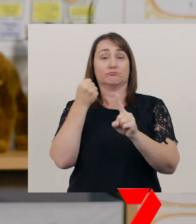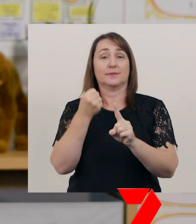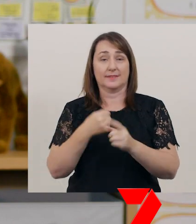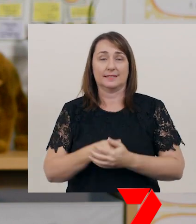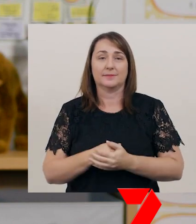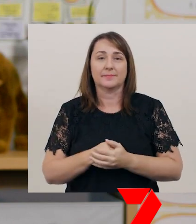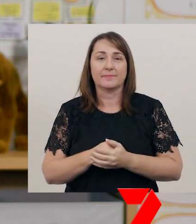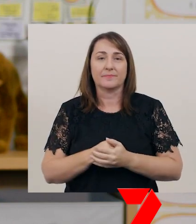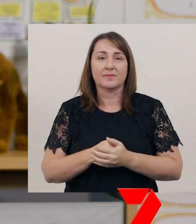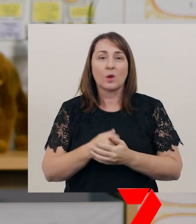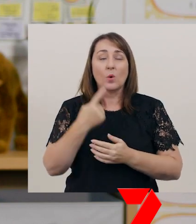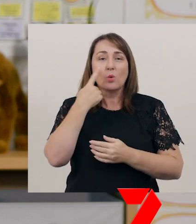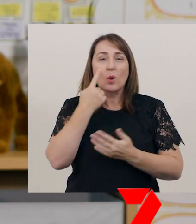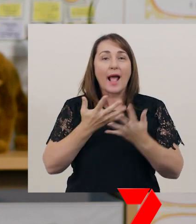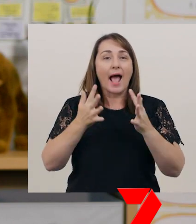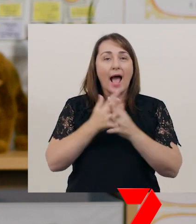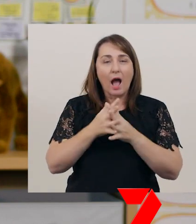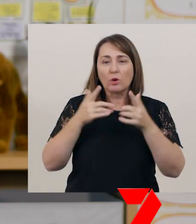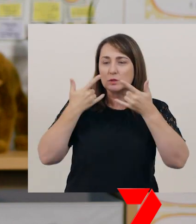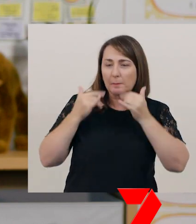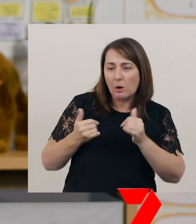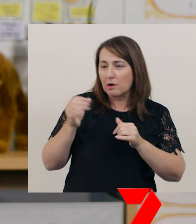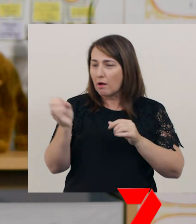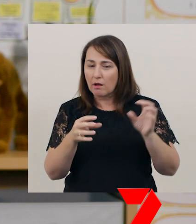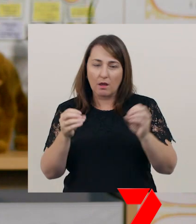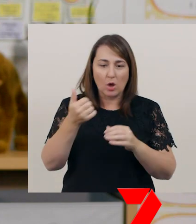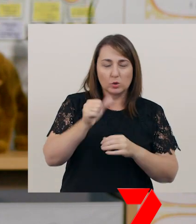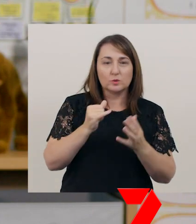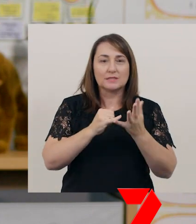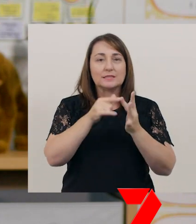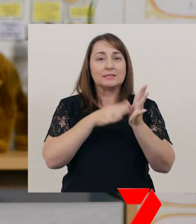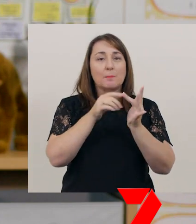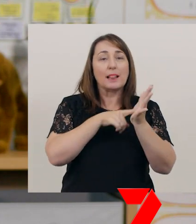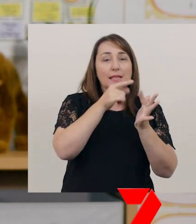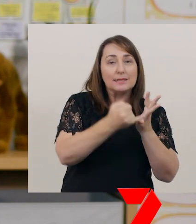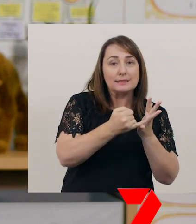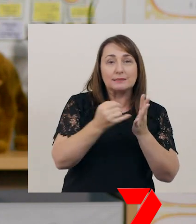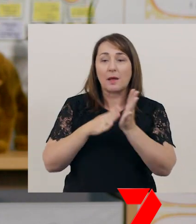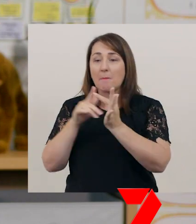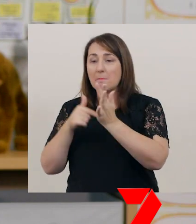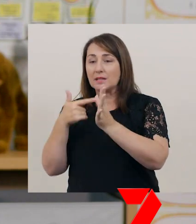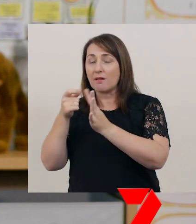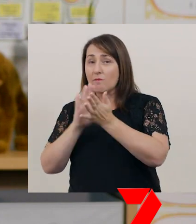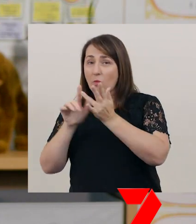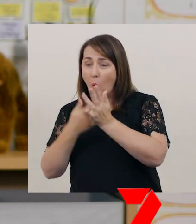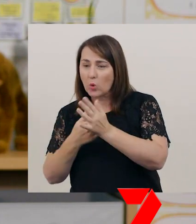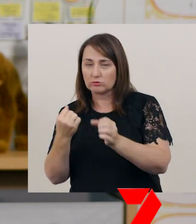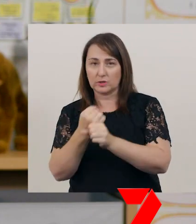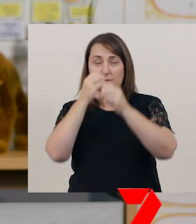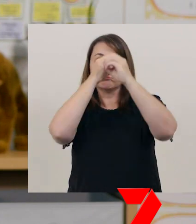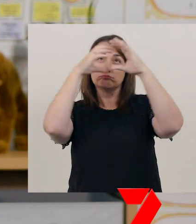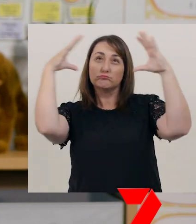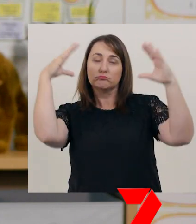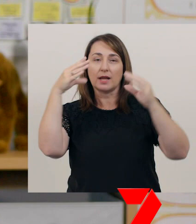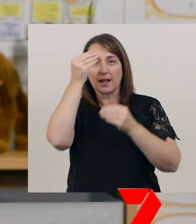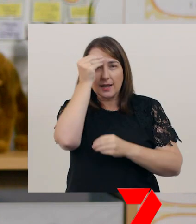at how to experiment with figurative language, such as similes and metaphors, to create imagery and influence others. Let's look at